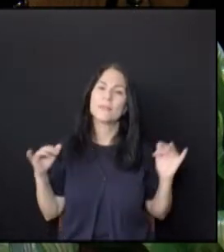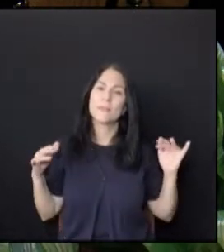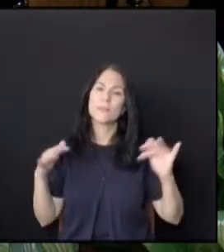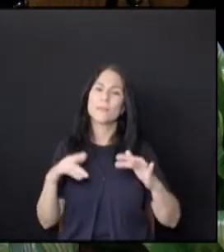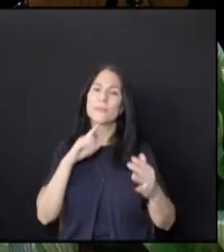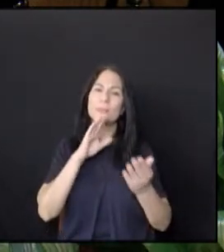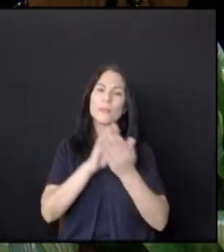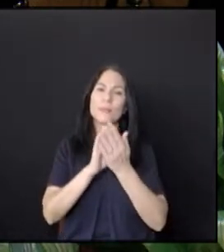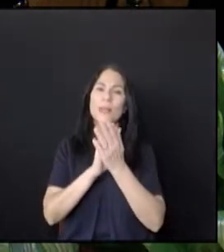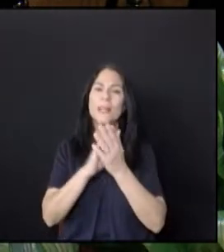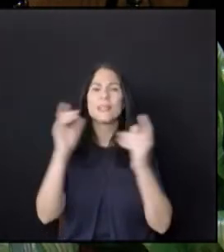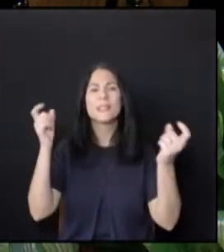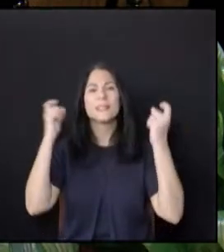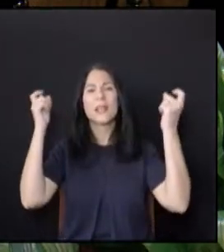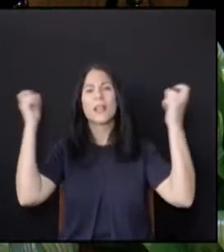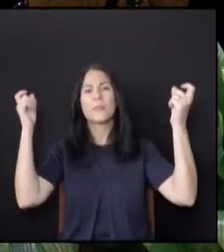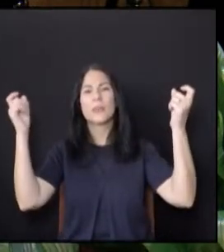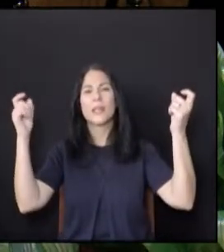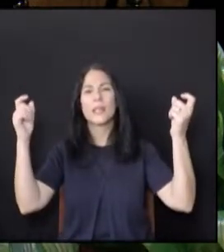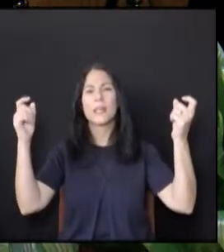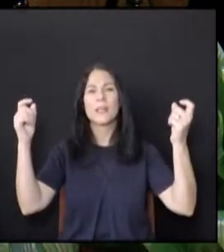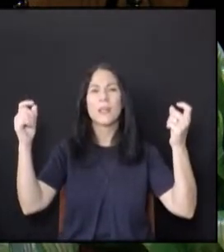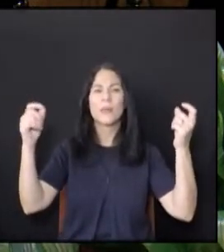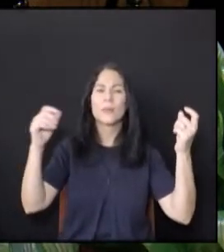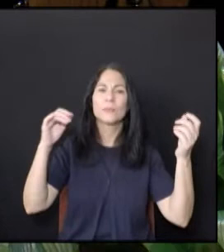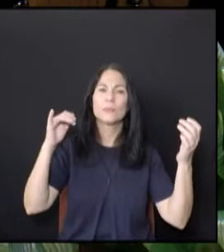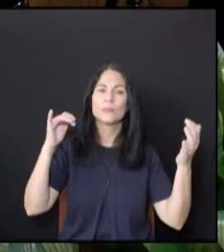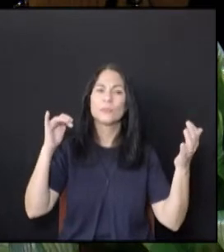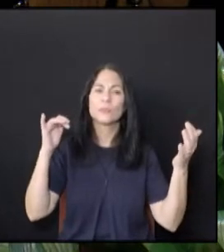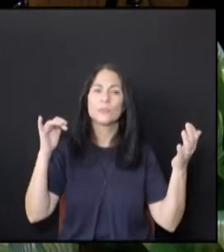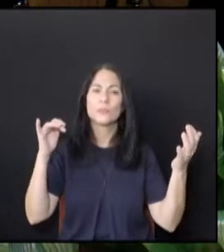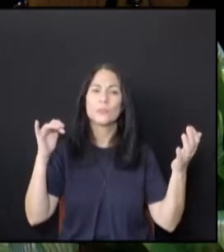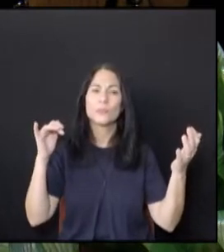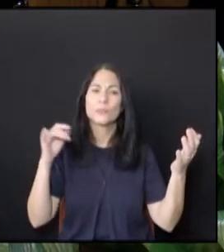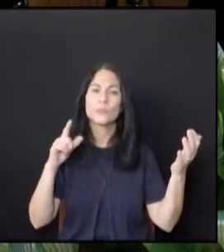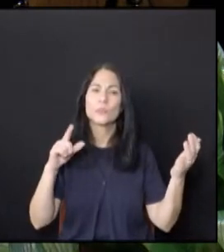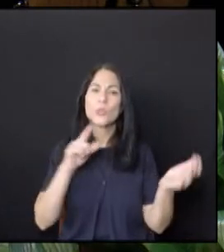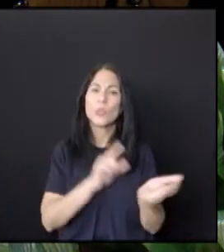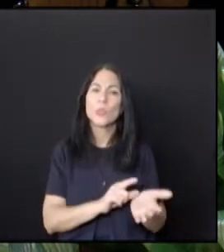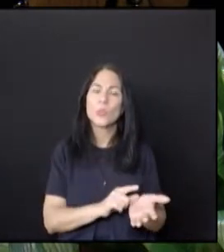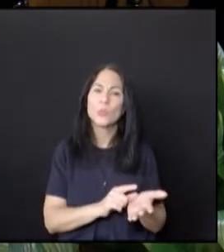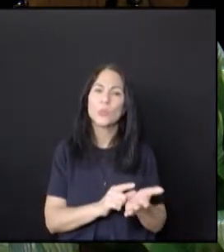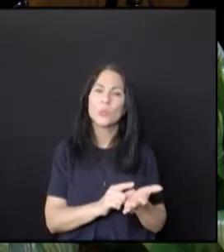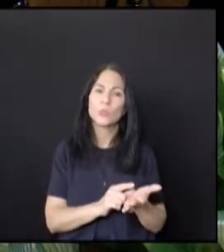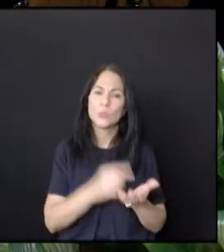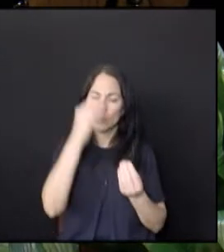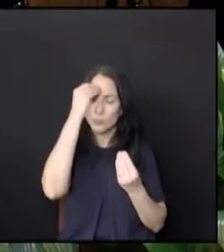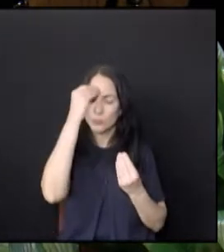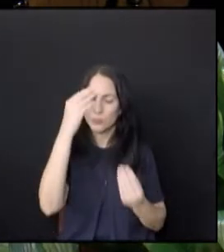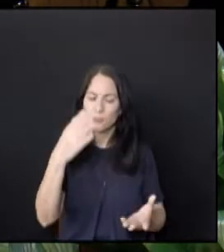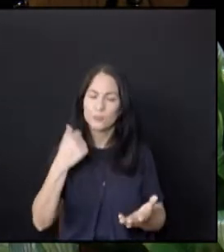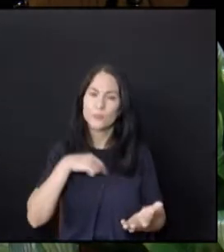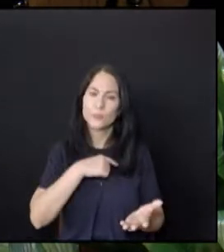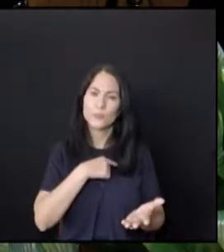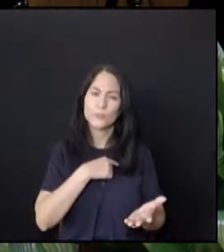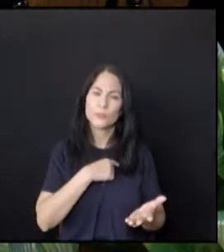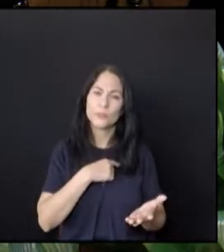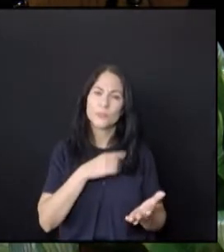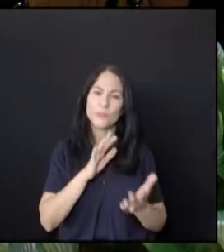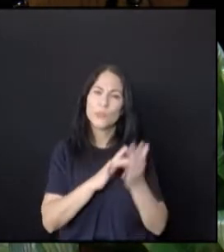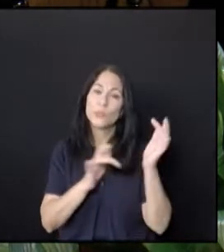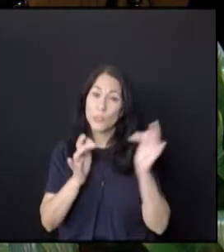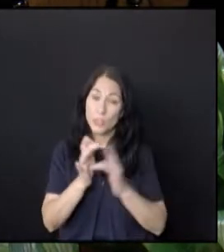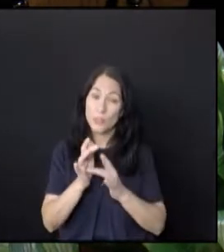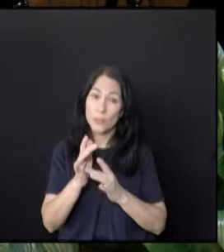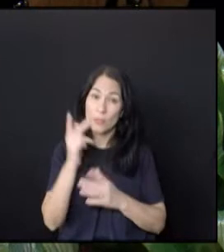king, intoxicated by their own expectations, Luke tells us in his account, Jesus, when he